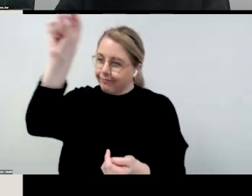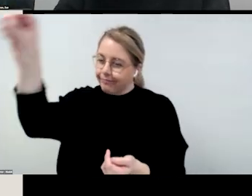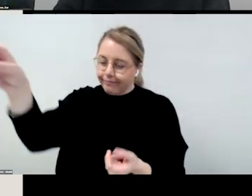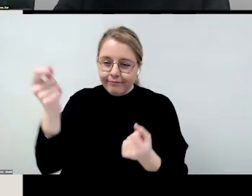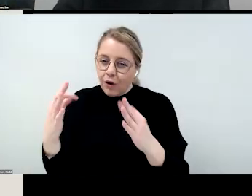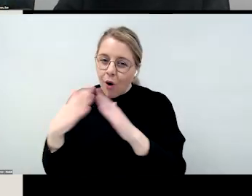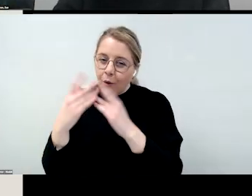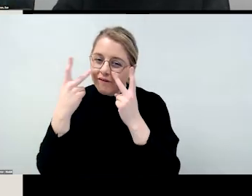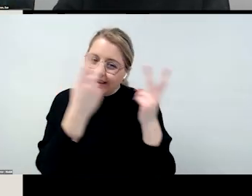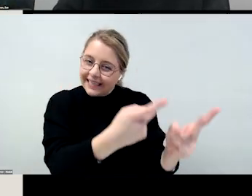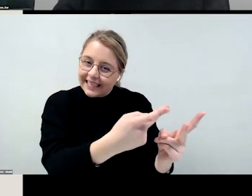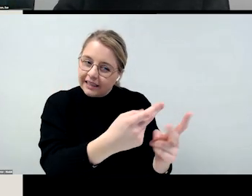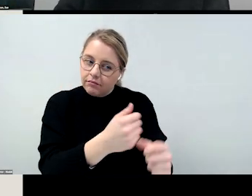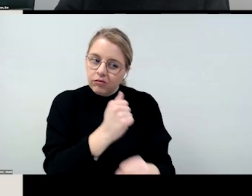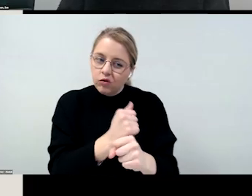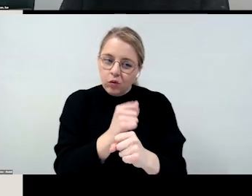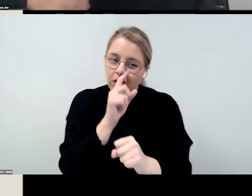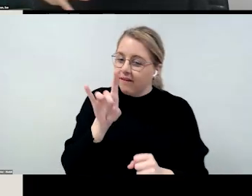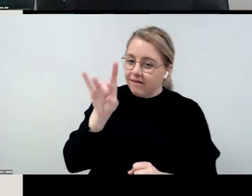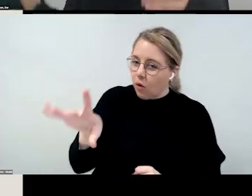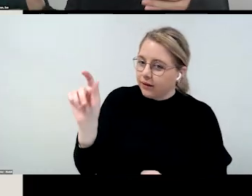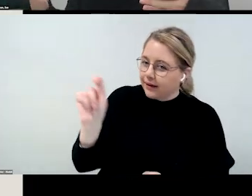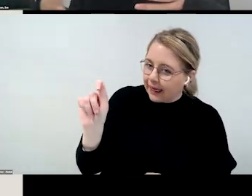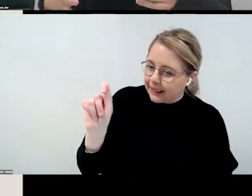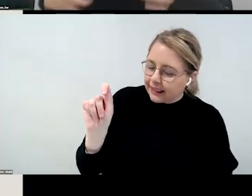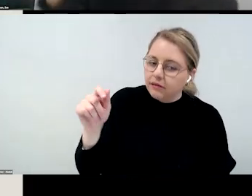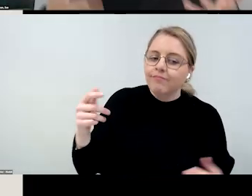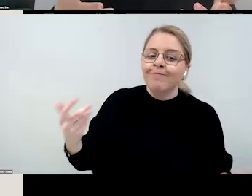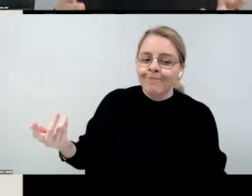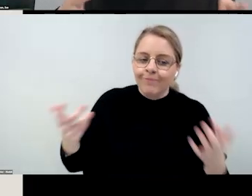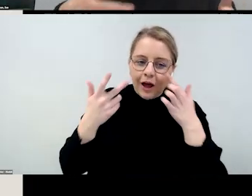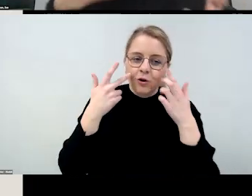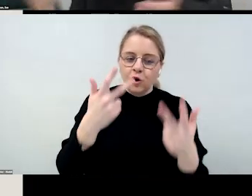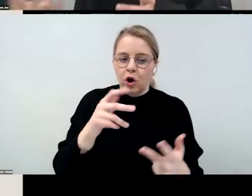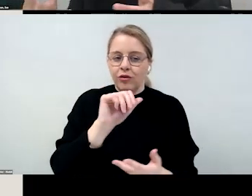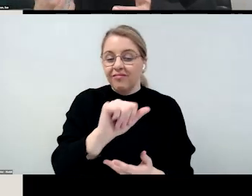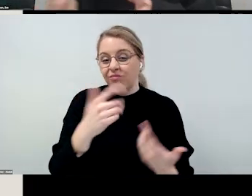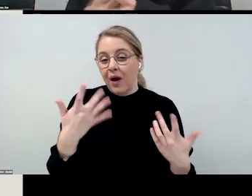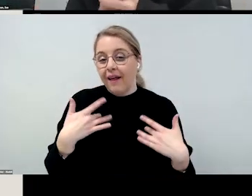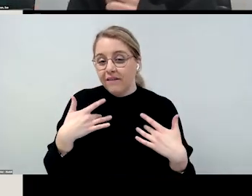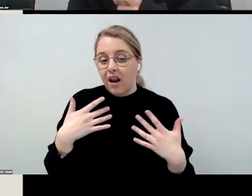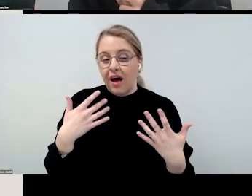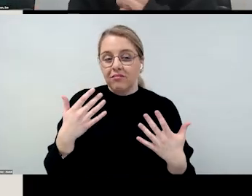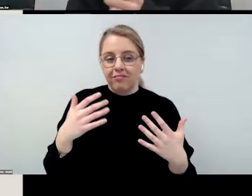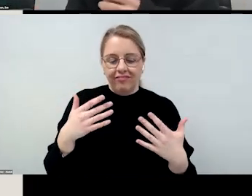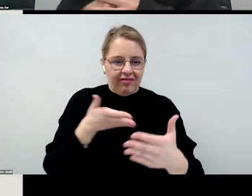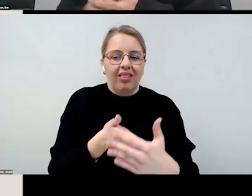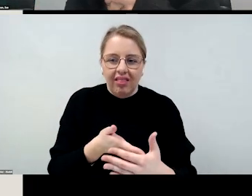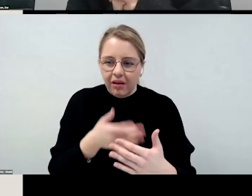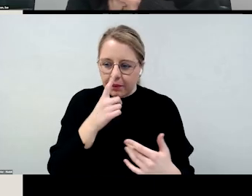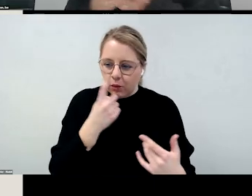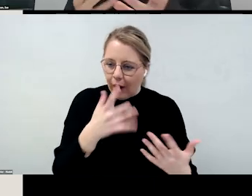and George can't afford to get there by taxi. So these illustrate the socioeconomic and geographic constraints that people